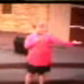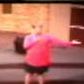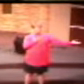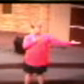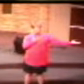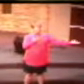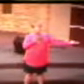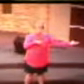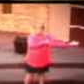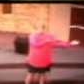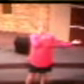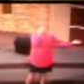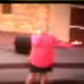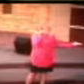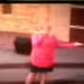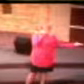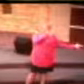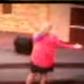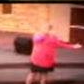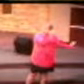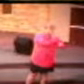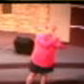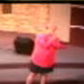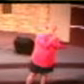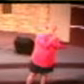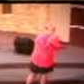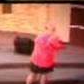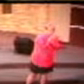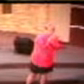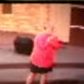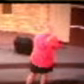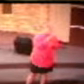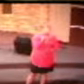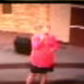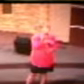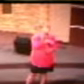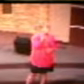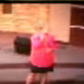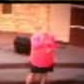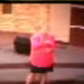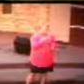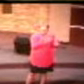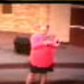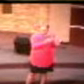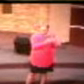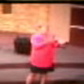And we experienced the love of God in astonishing ways.